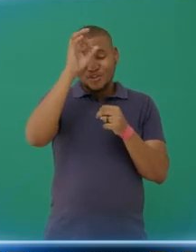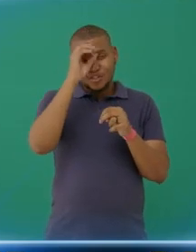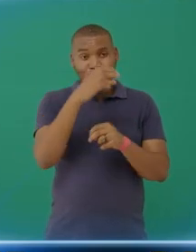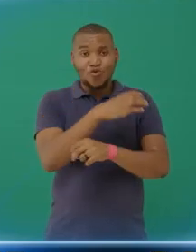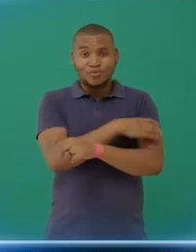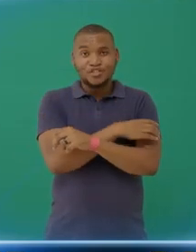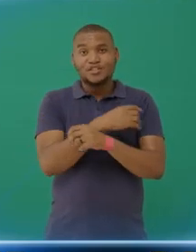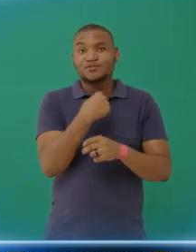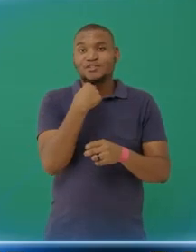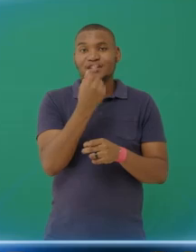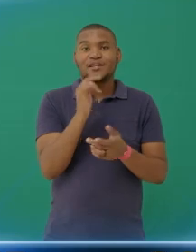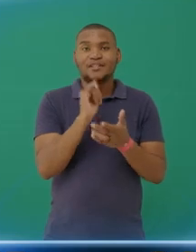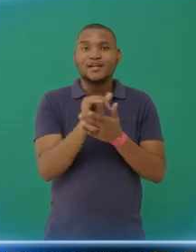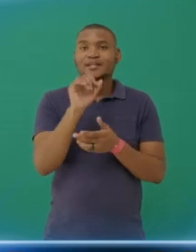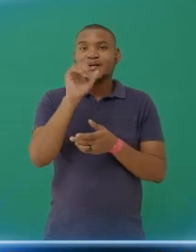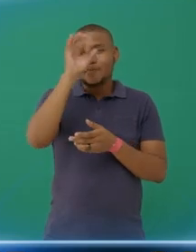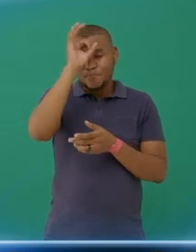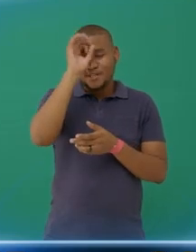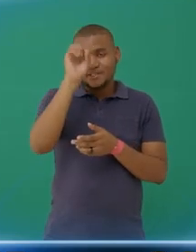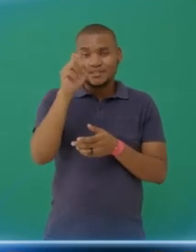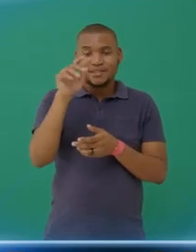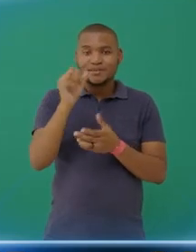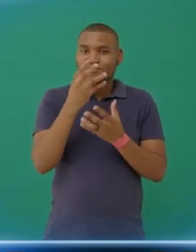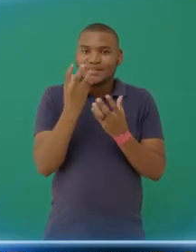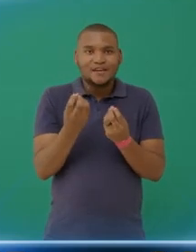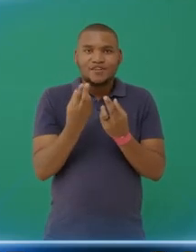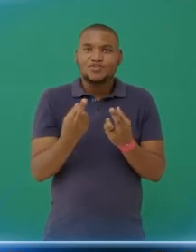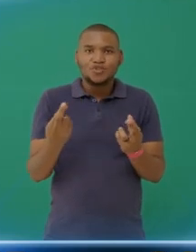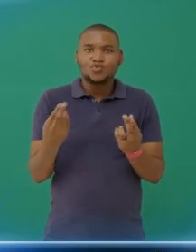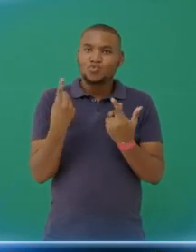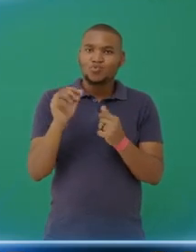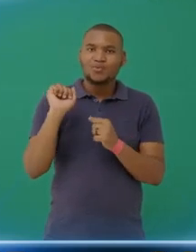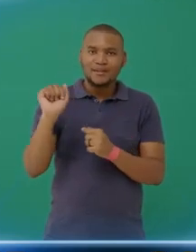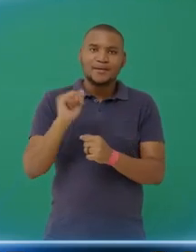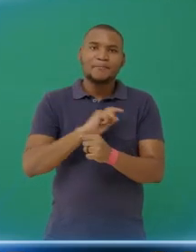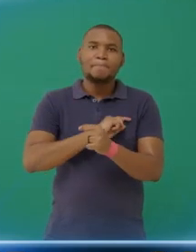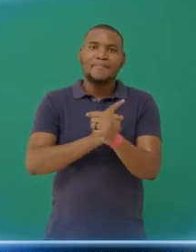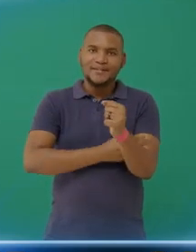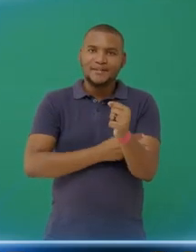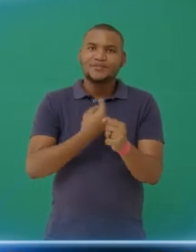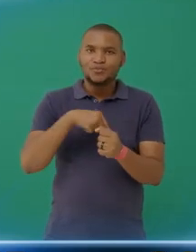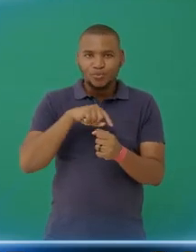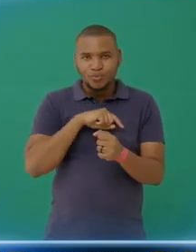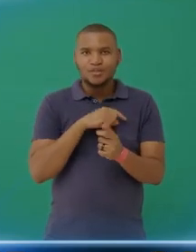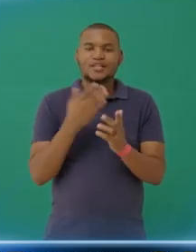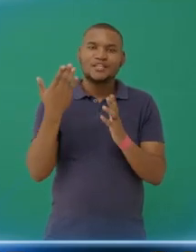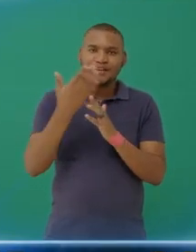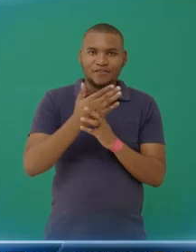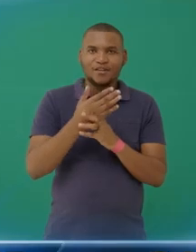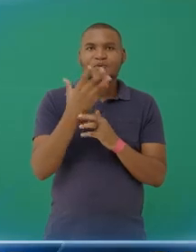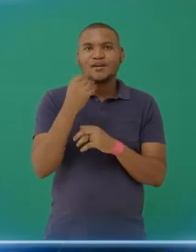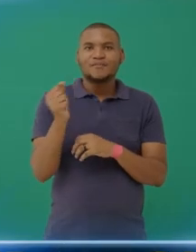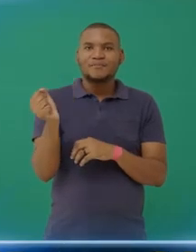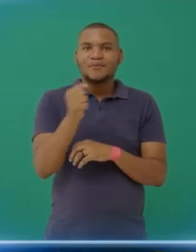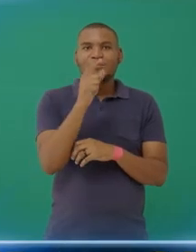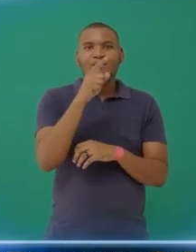by indicating that SAPS does not have the resources to fulfill its mandate. So we've stepped up and we have placed over